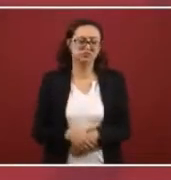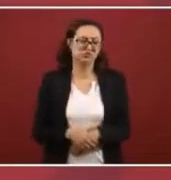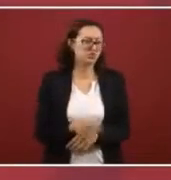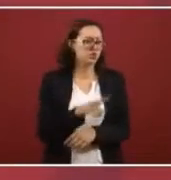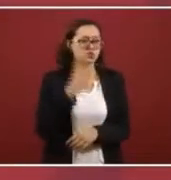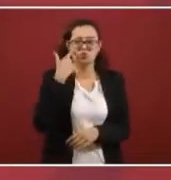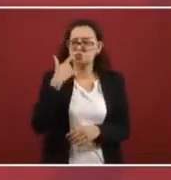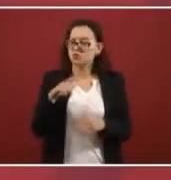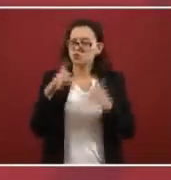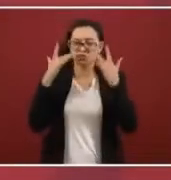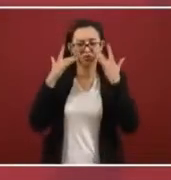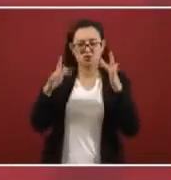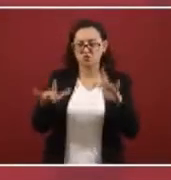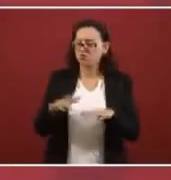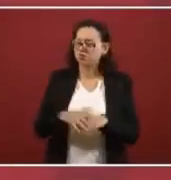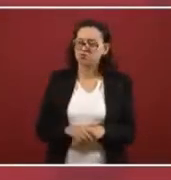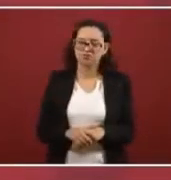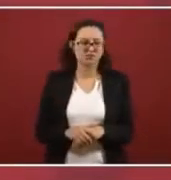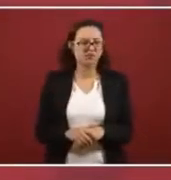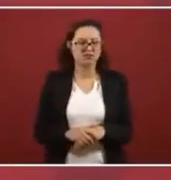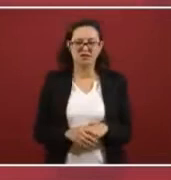And we don't want her to leave.